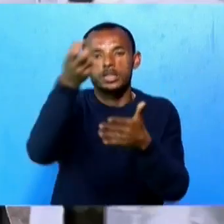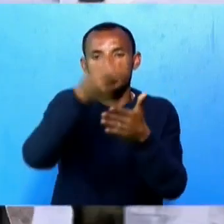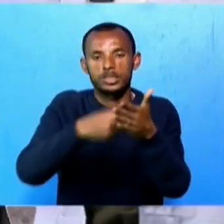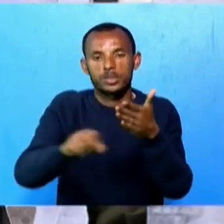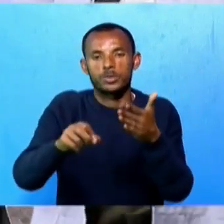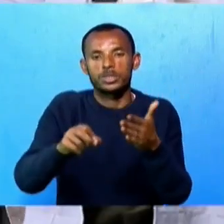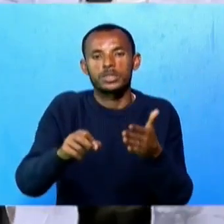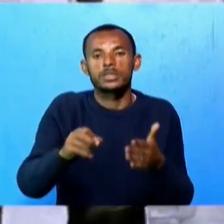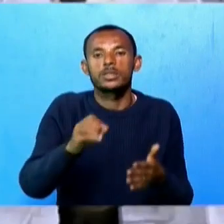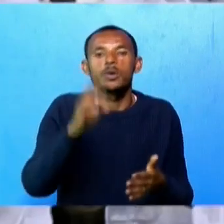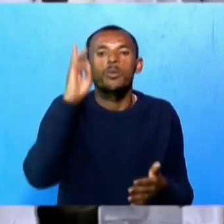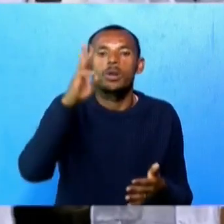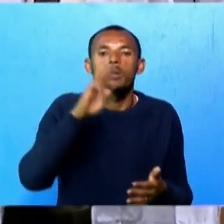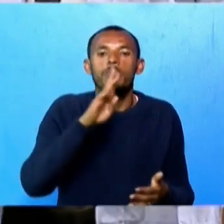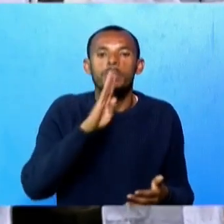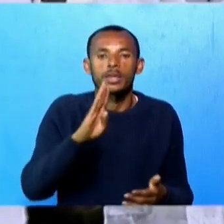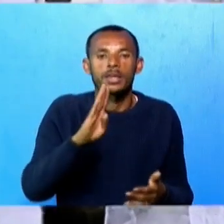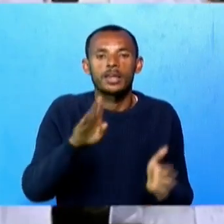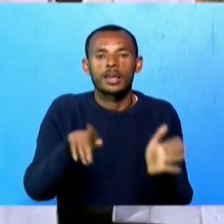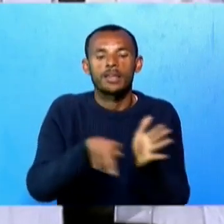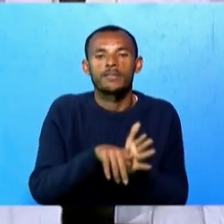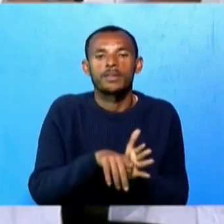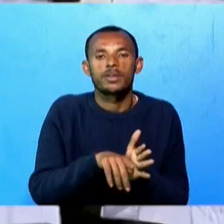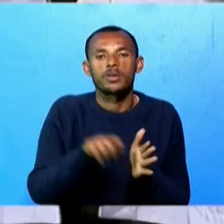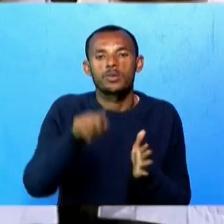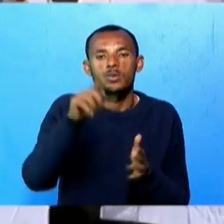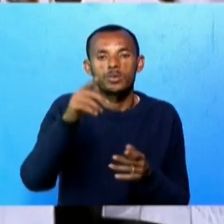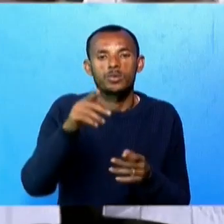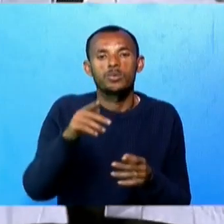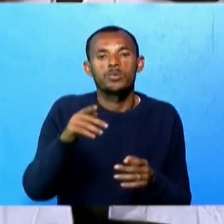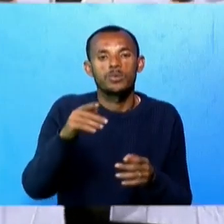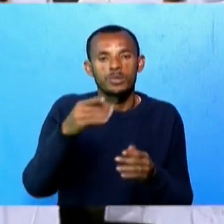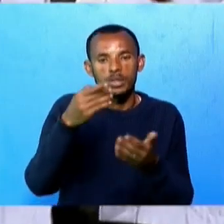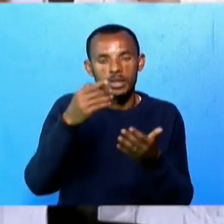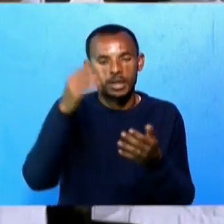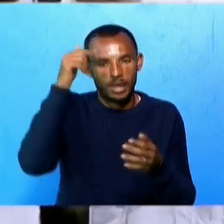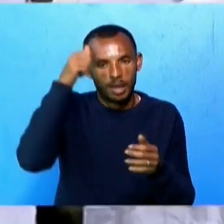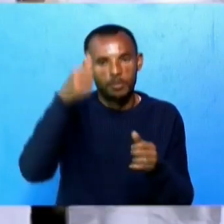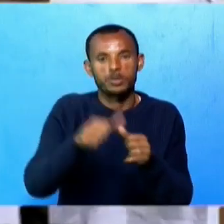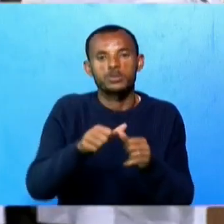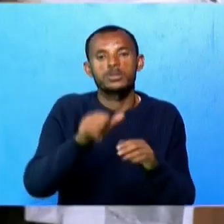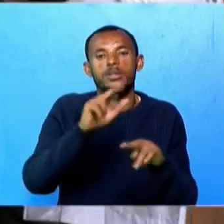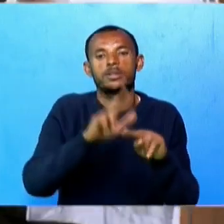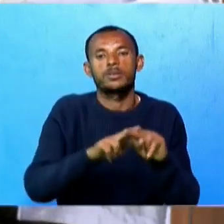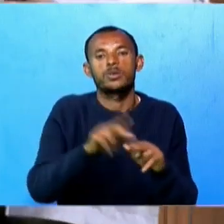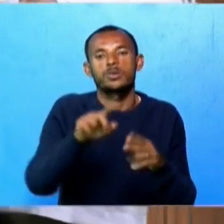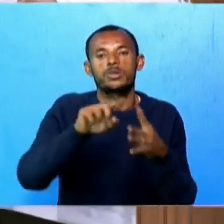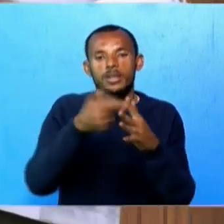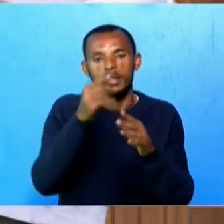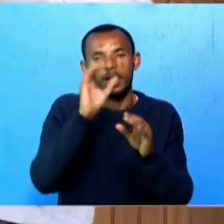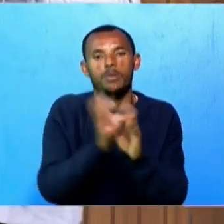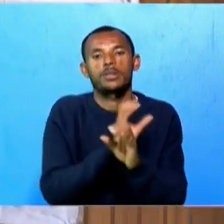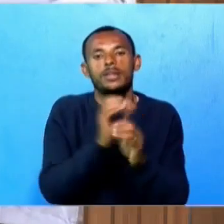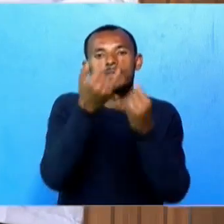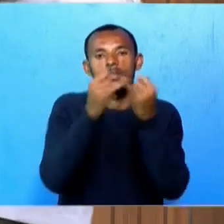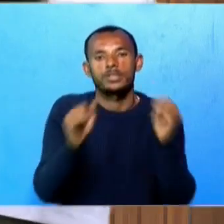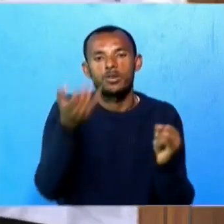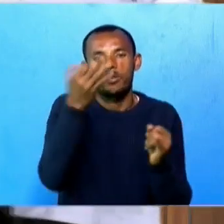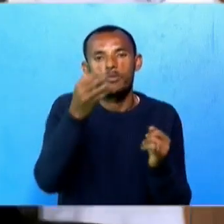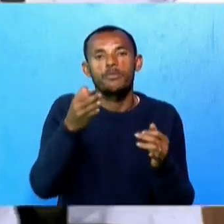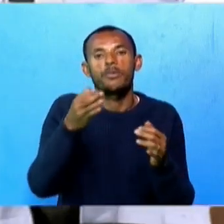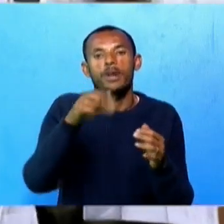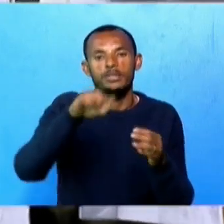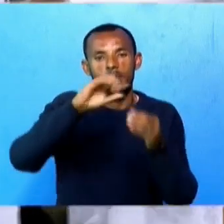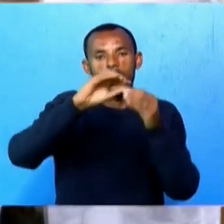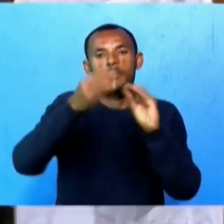will be negative, okay? You need to keep this thing in your mind before you start calculating divisions of rational